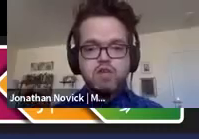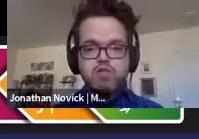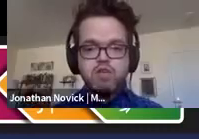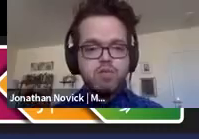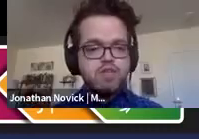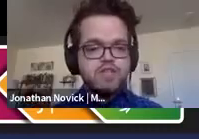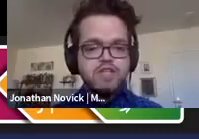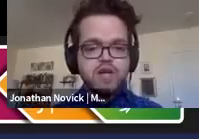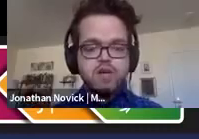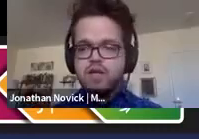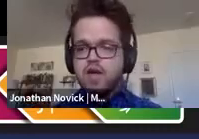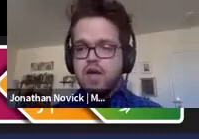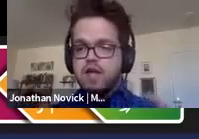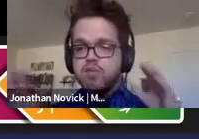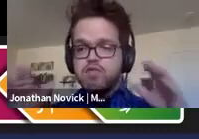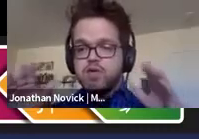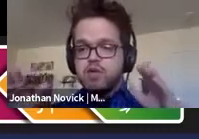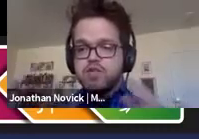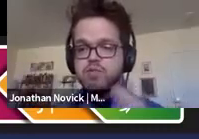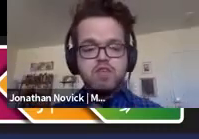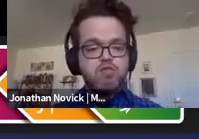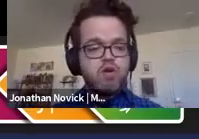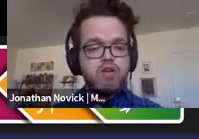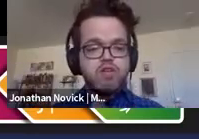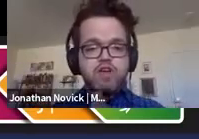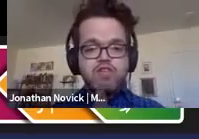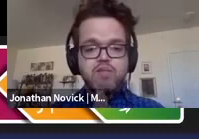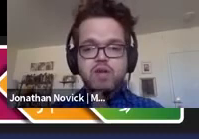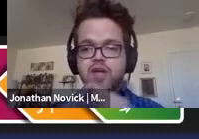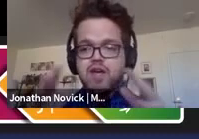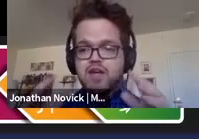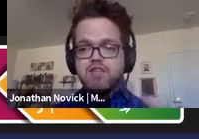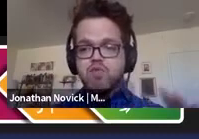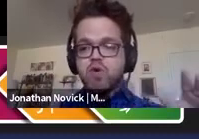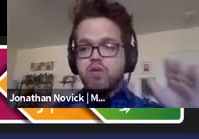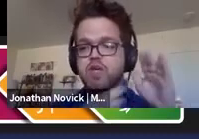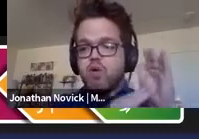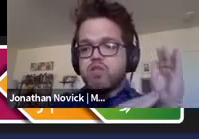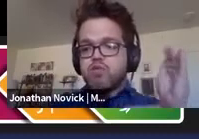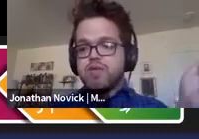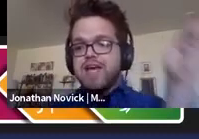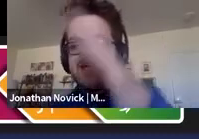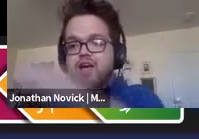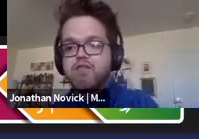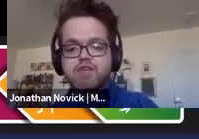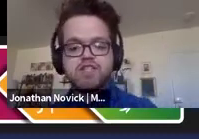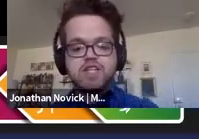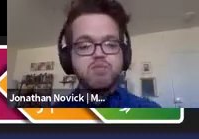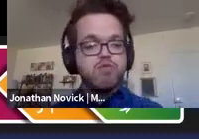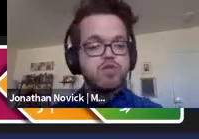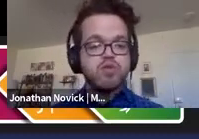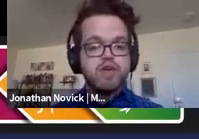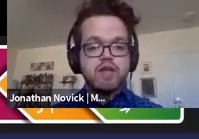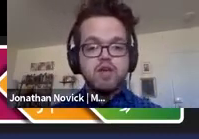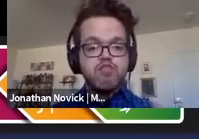this slide goes over our presentation outline, and you'll be familiar with some of the things we're already discussing, but in essence, we're going to be going through planning of an